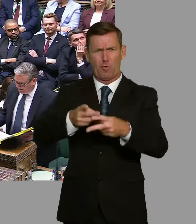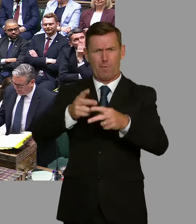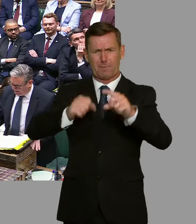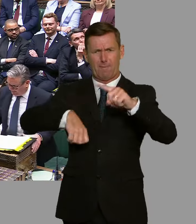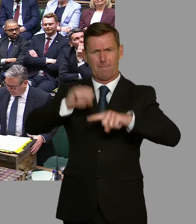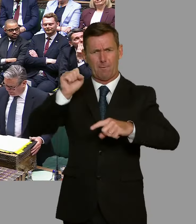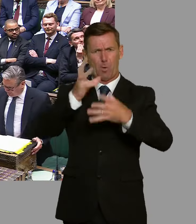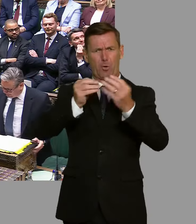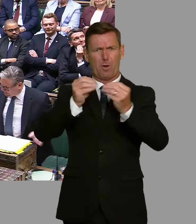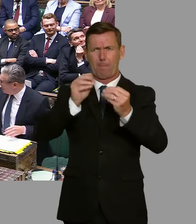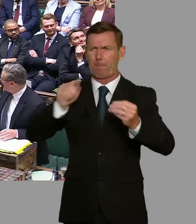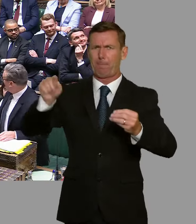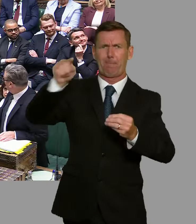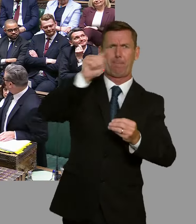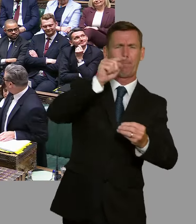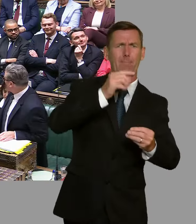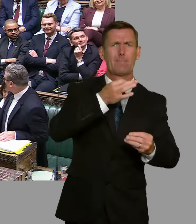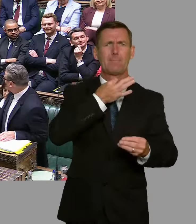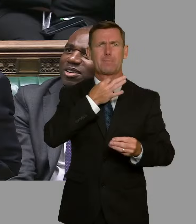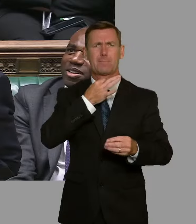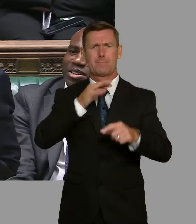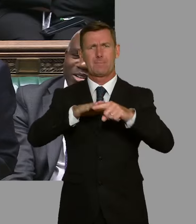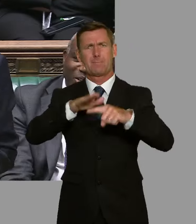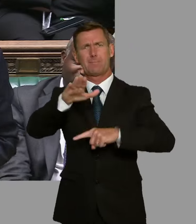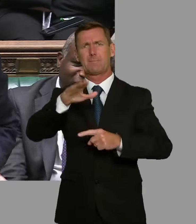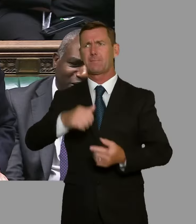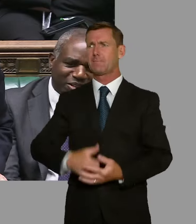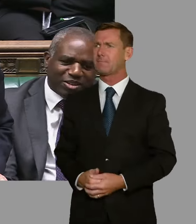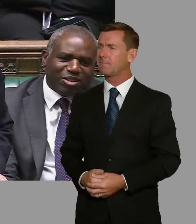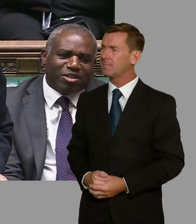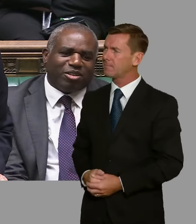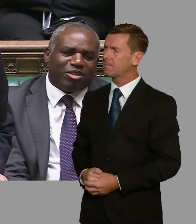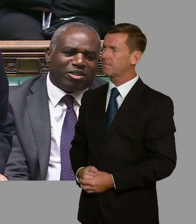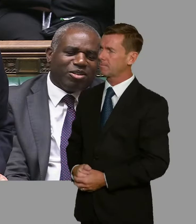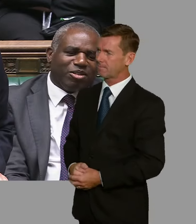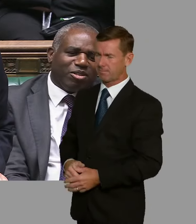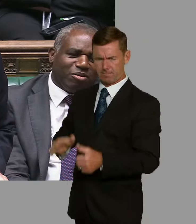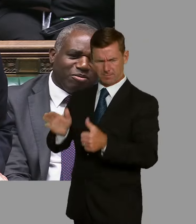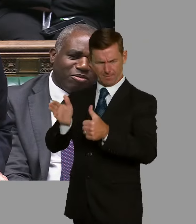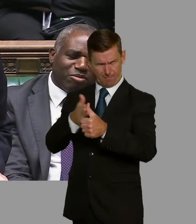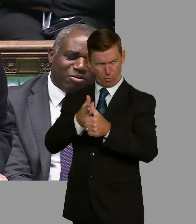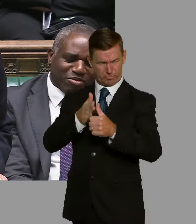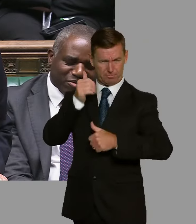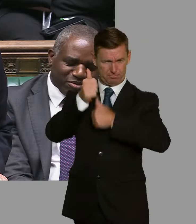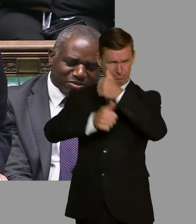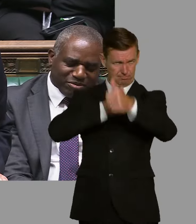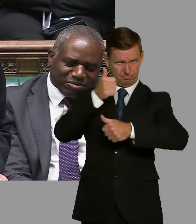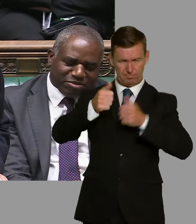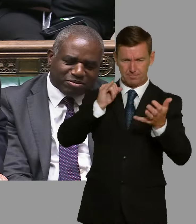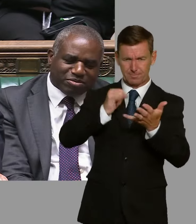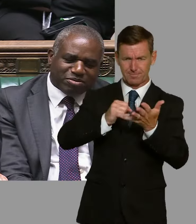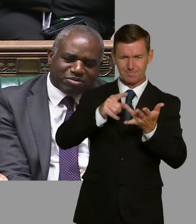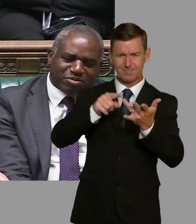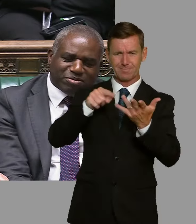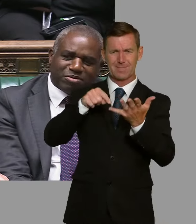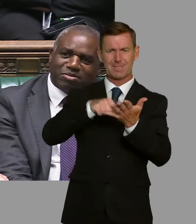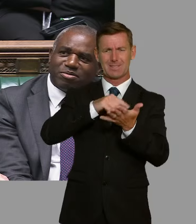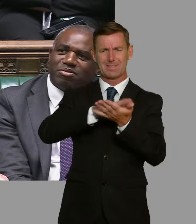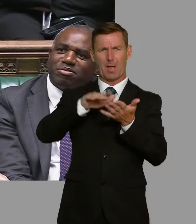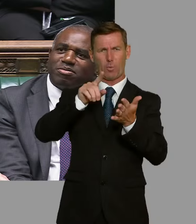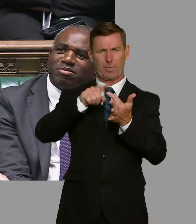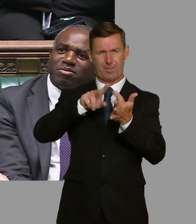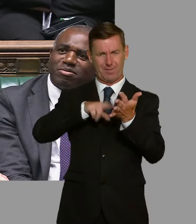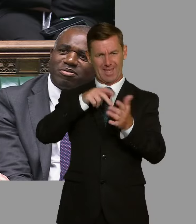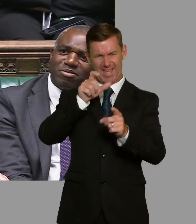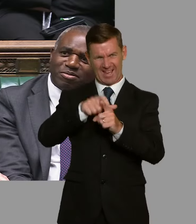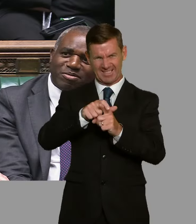Let me congratulate Southend on what was an incredible achievement. Commiserations for the final result. One of the police